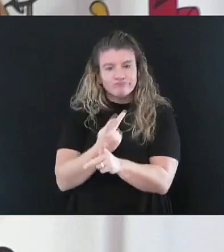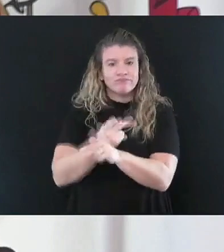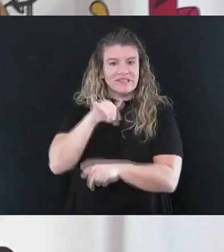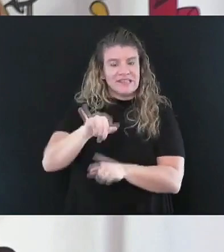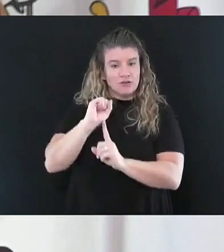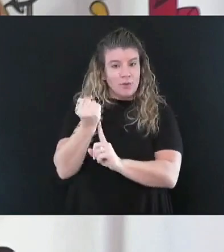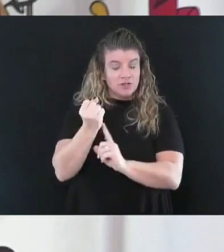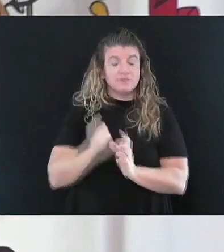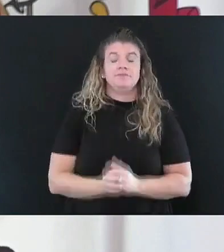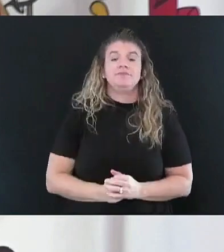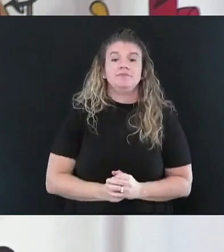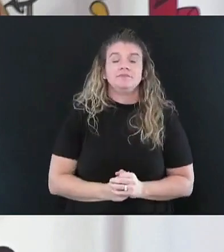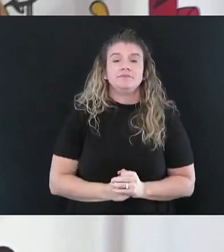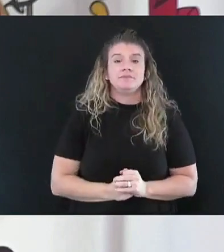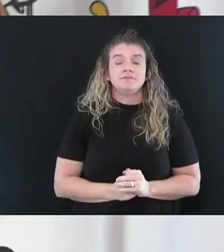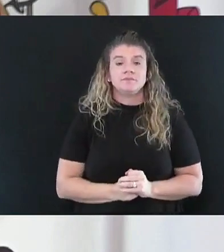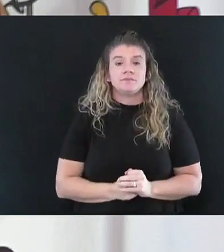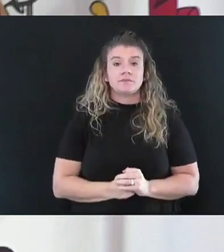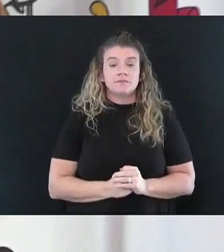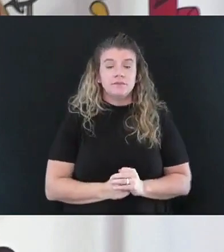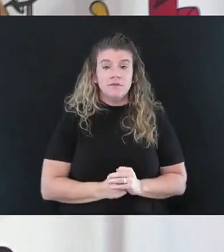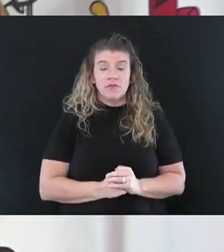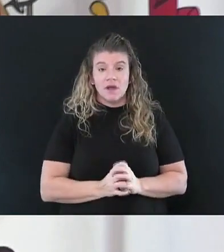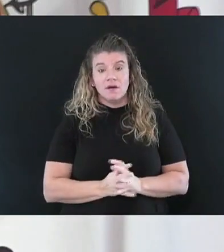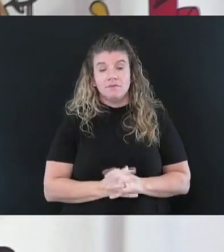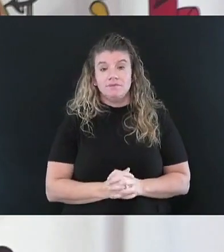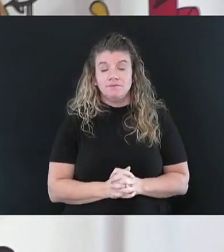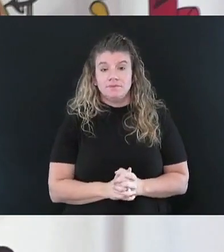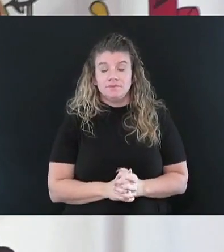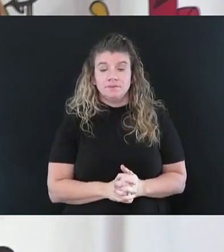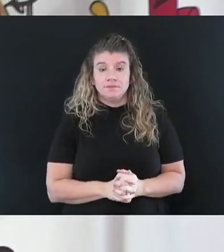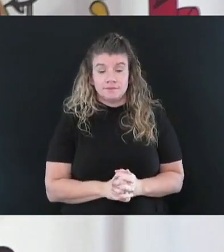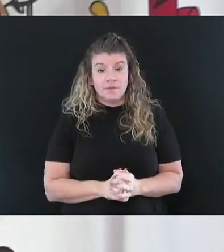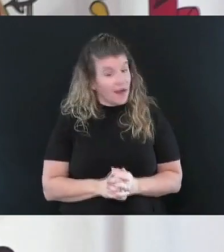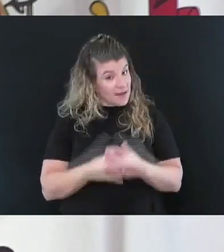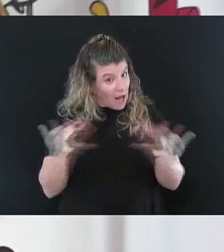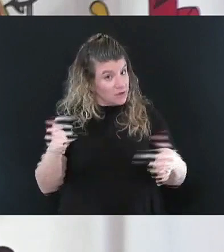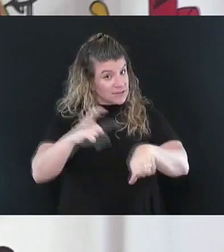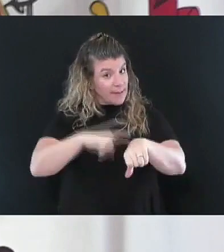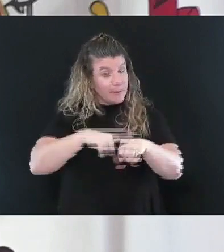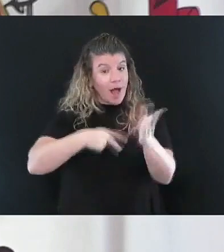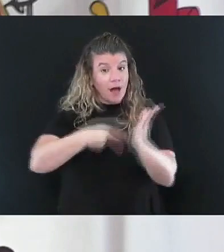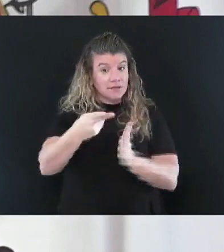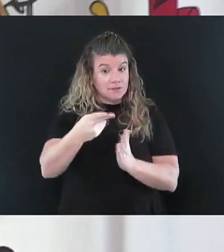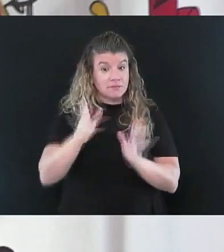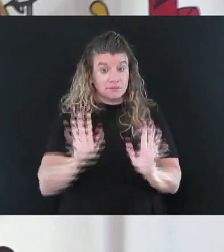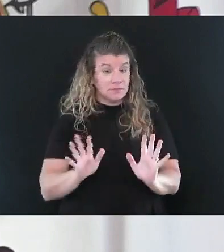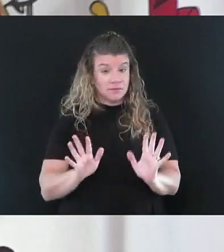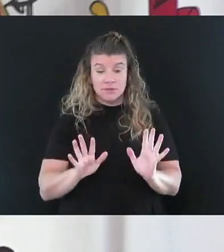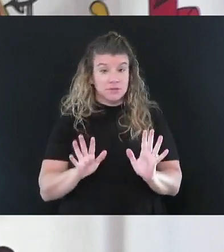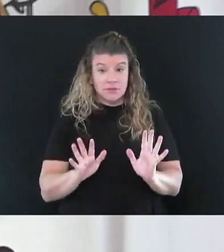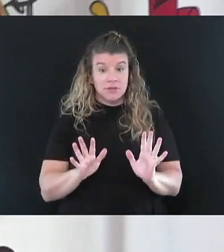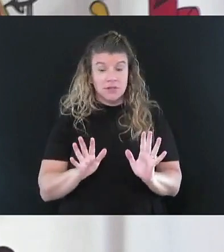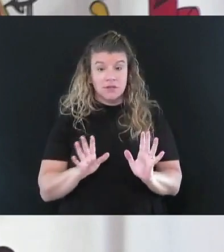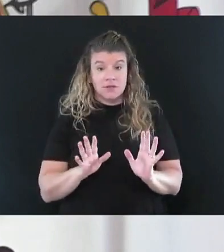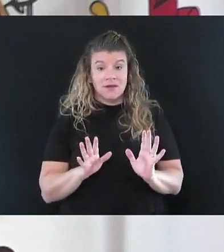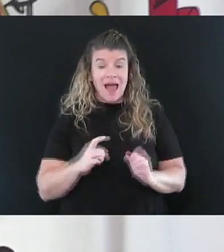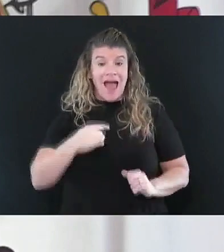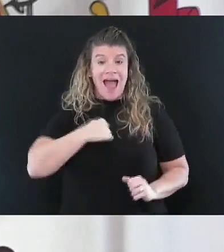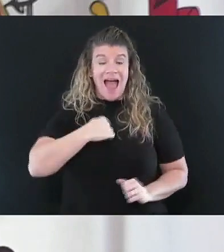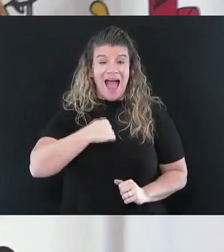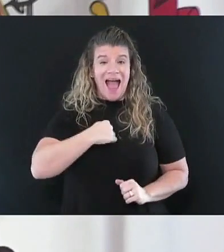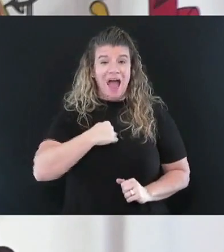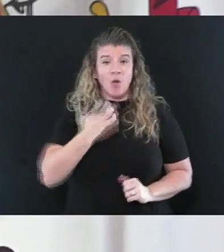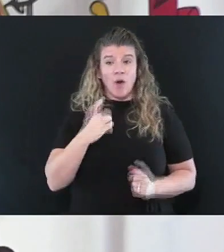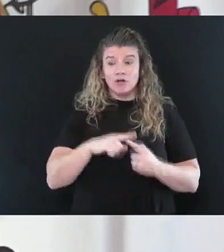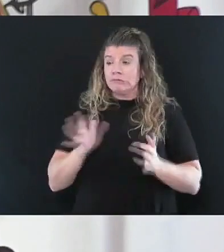reality. Now, just to tell it like it is, I mean, and again, I'm not tooting anybody's horn,